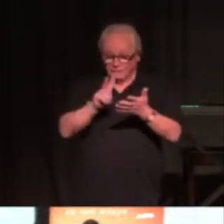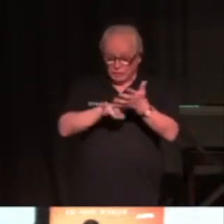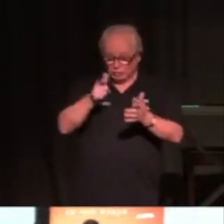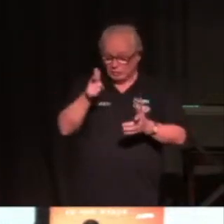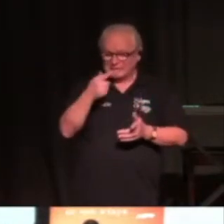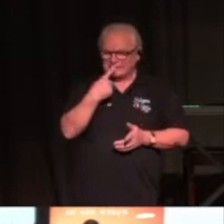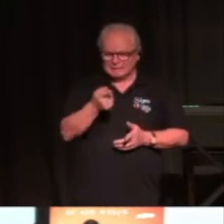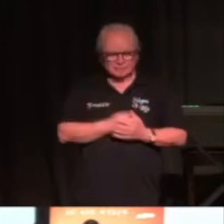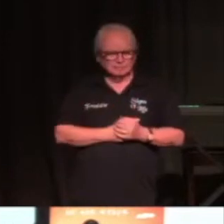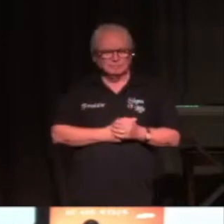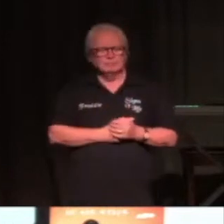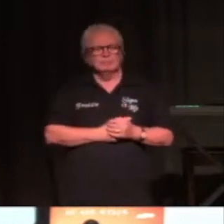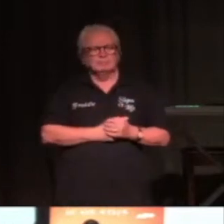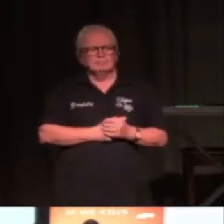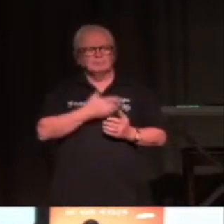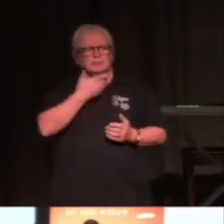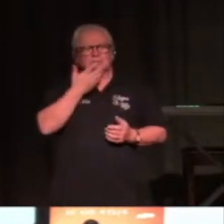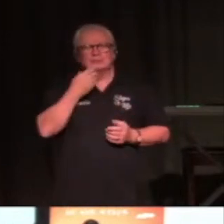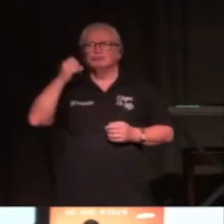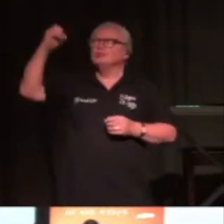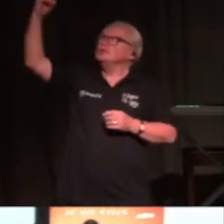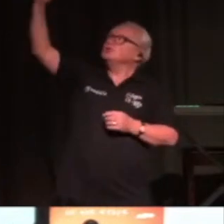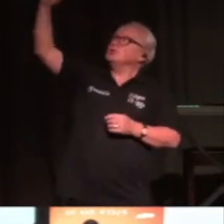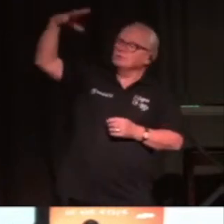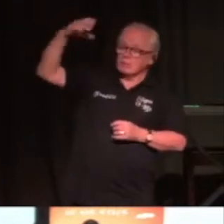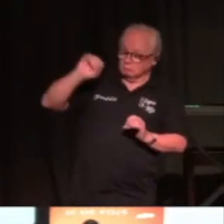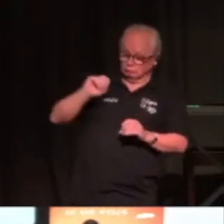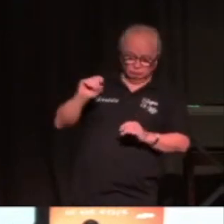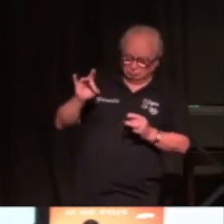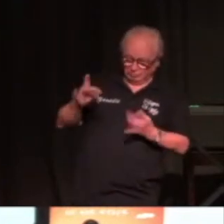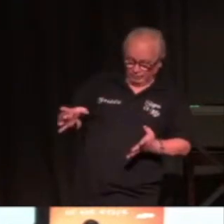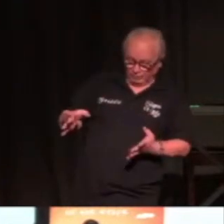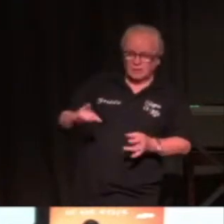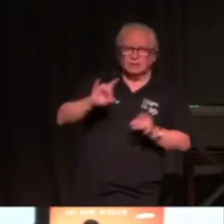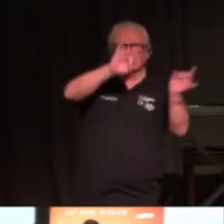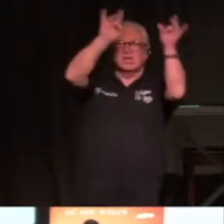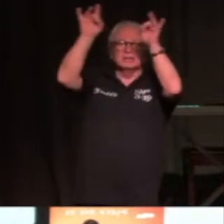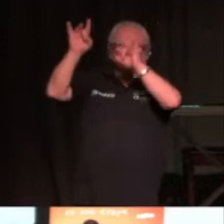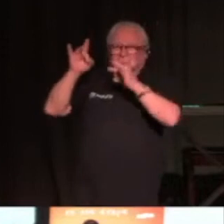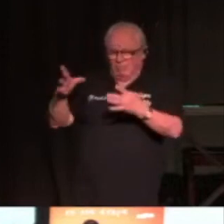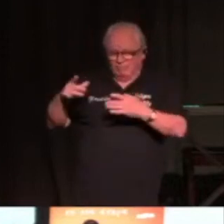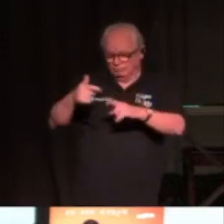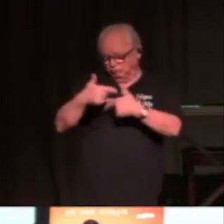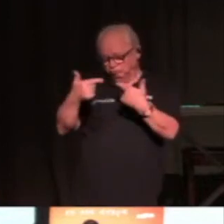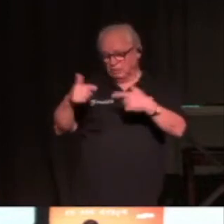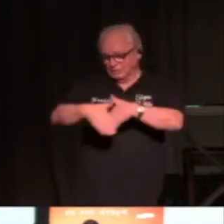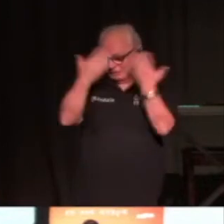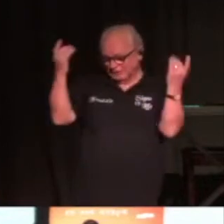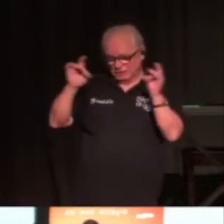neither sun nor stars appeared for many days, and no small tempest beat upon